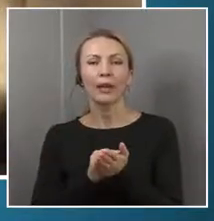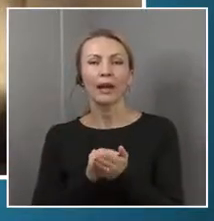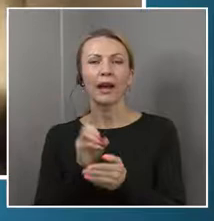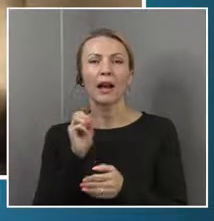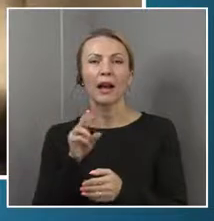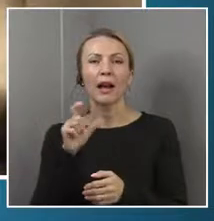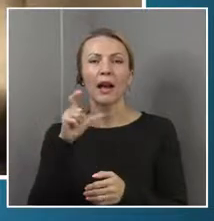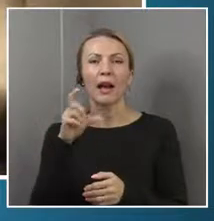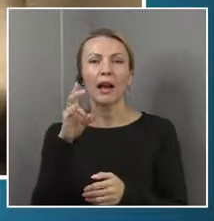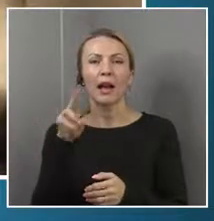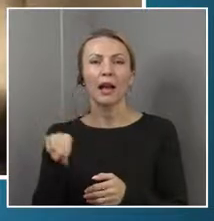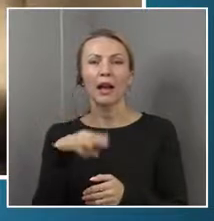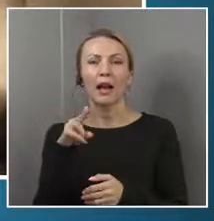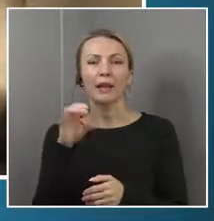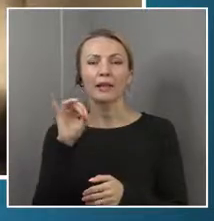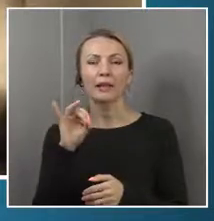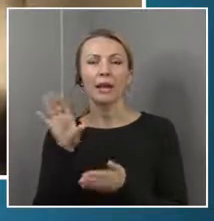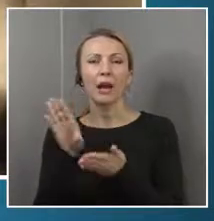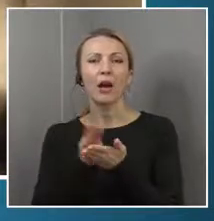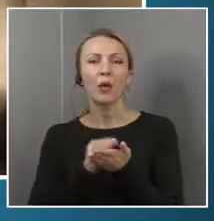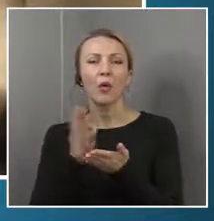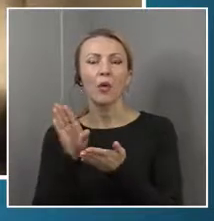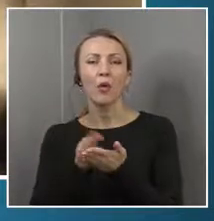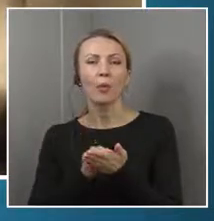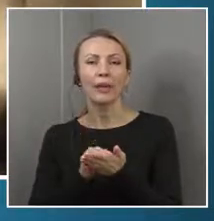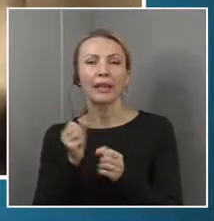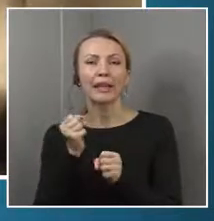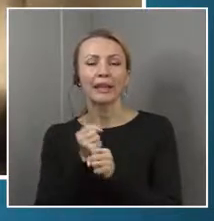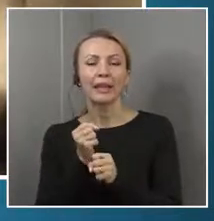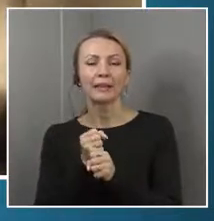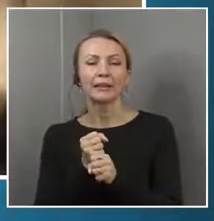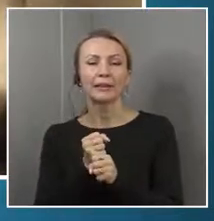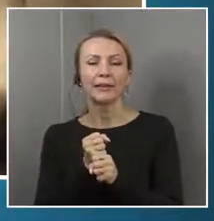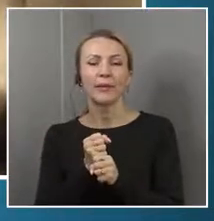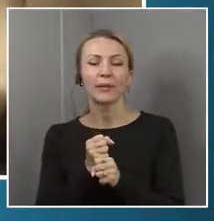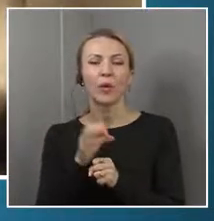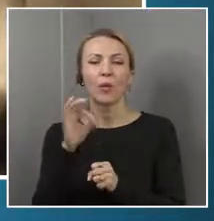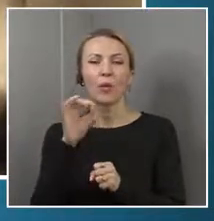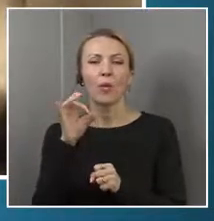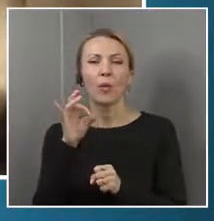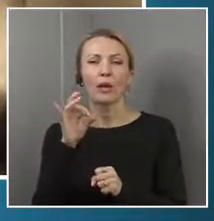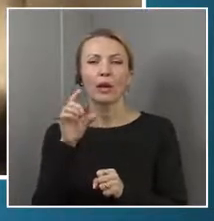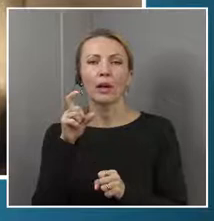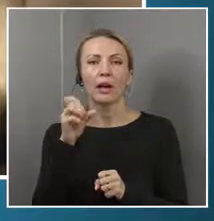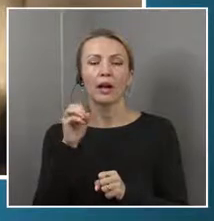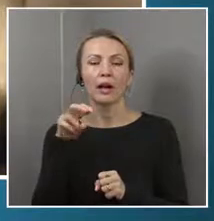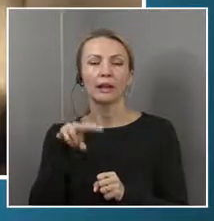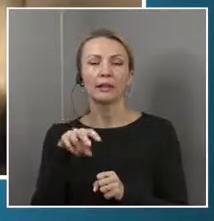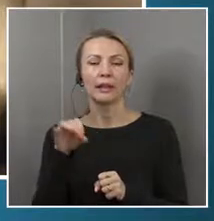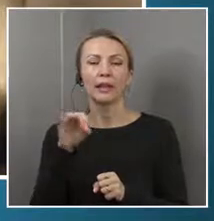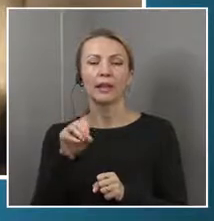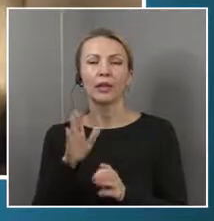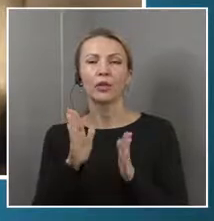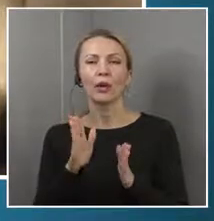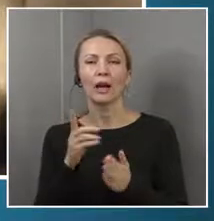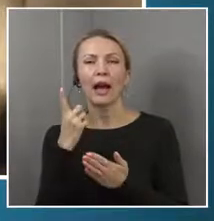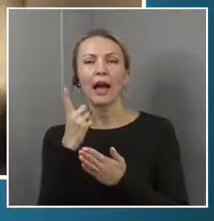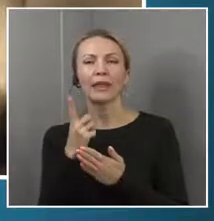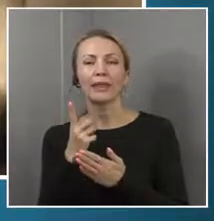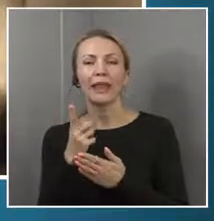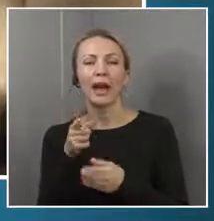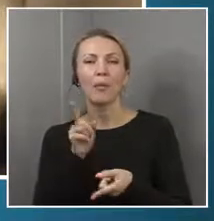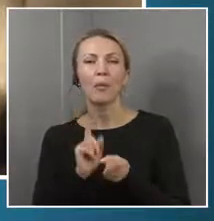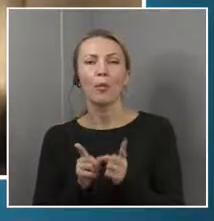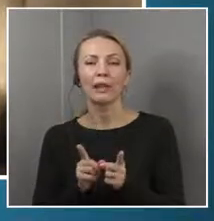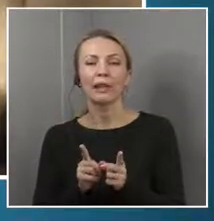of 999, they included the authentic drawing. But nobody, they claim, not even they, know